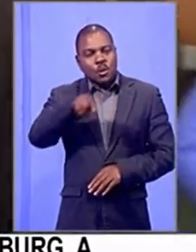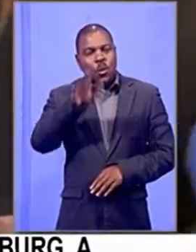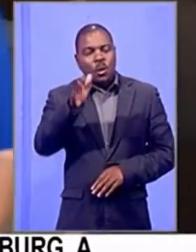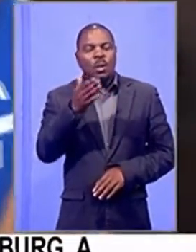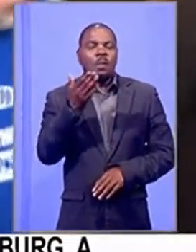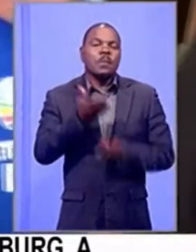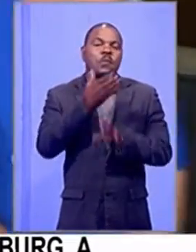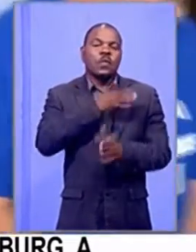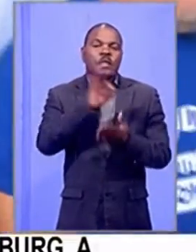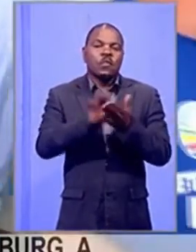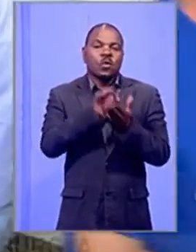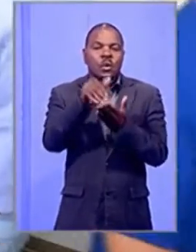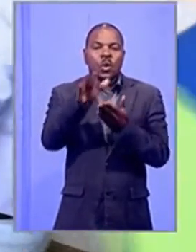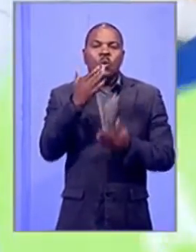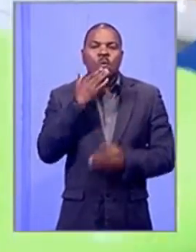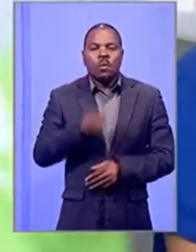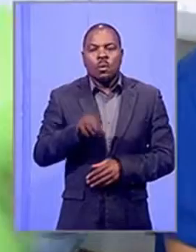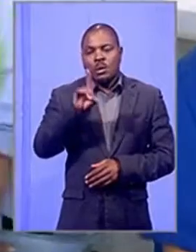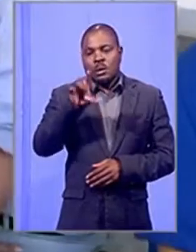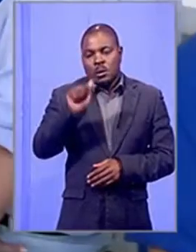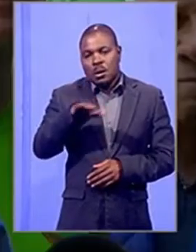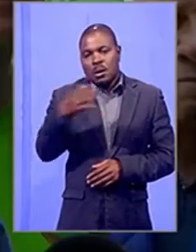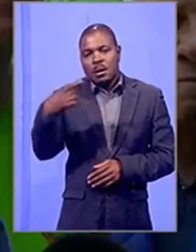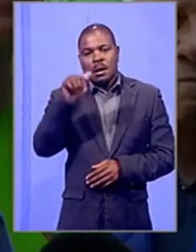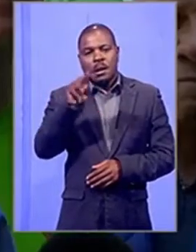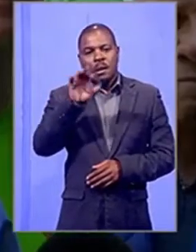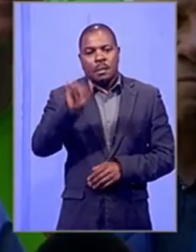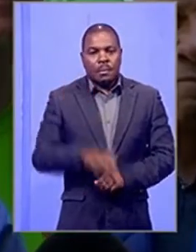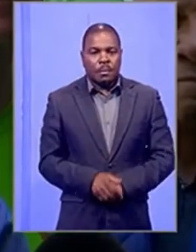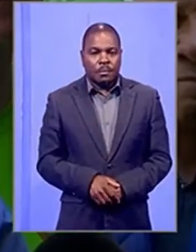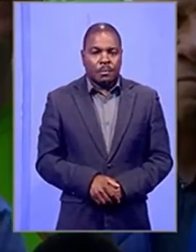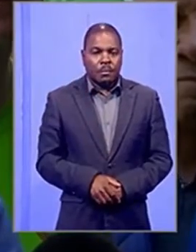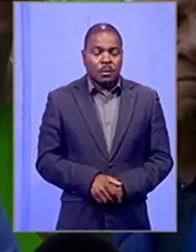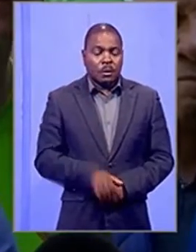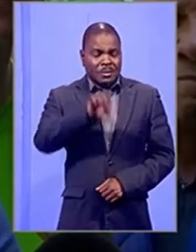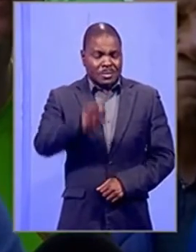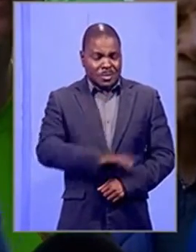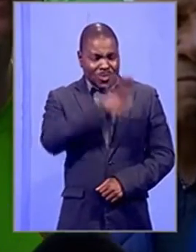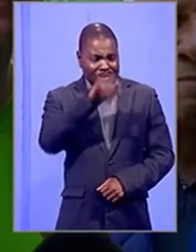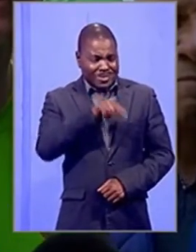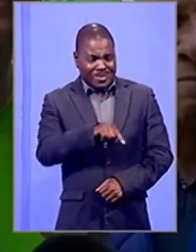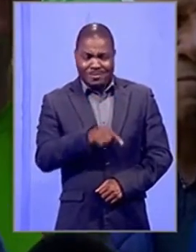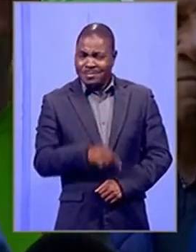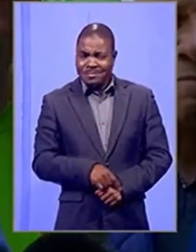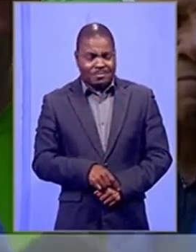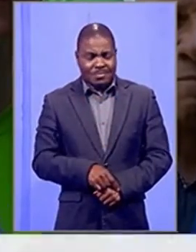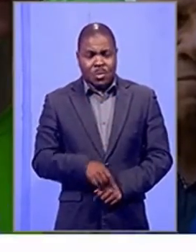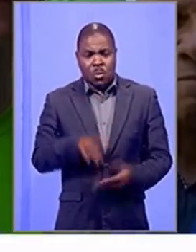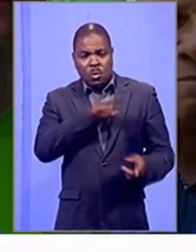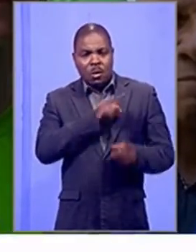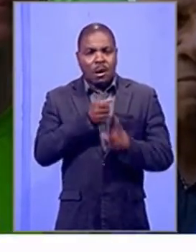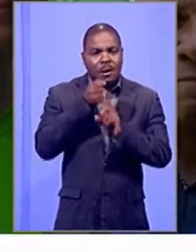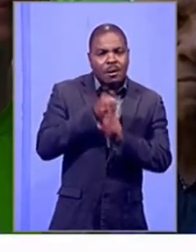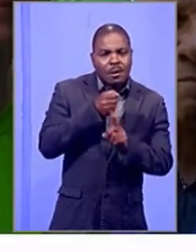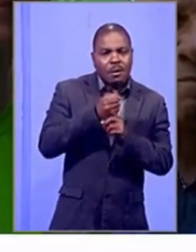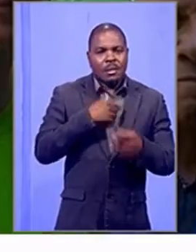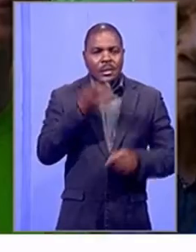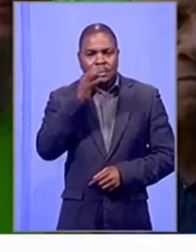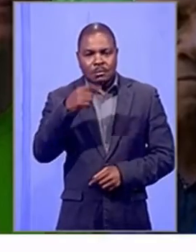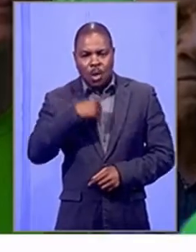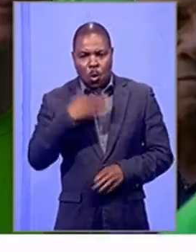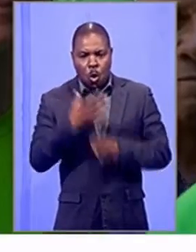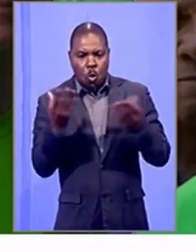sekotakama. That in South Africa we cannot have a situation where, you know, parties are campaigning to then say we are not going to be working with